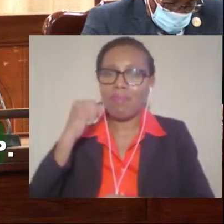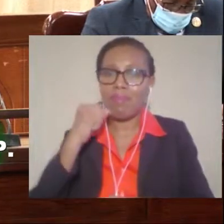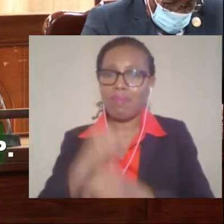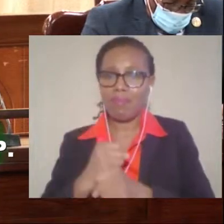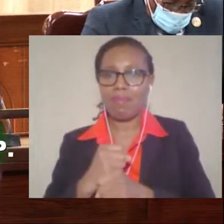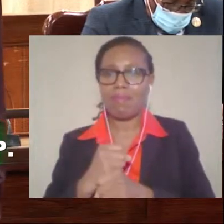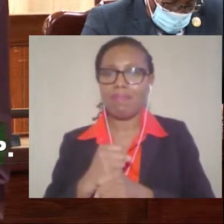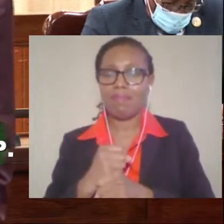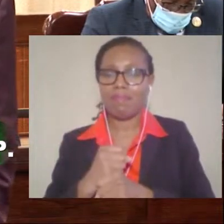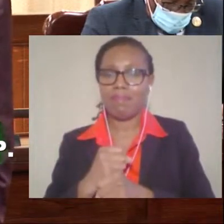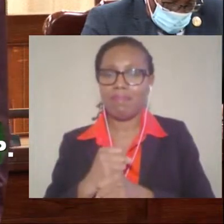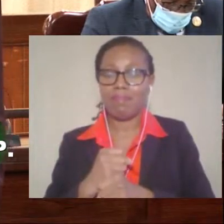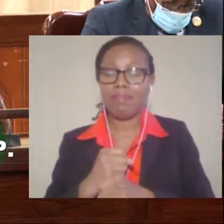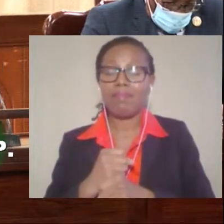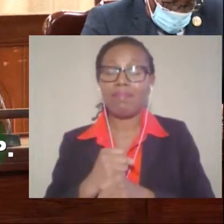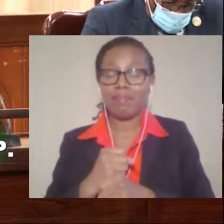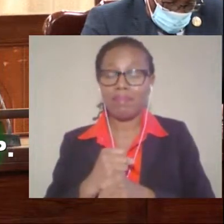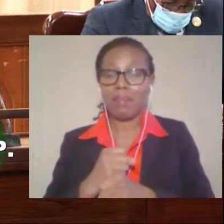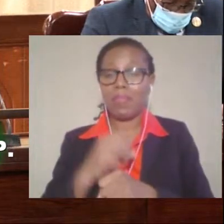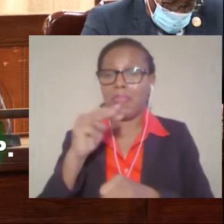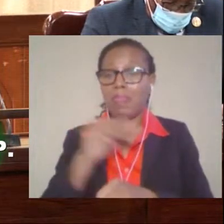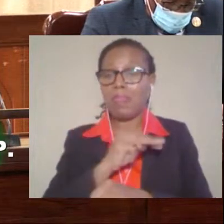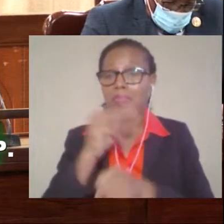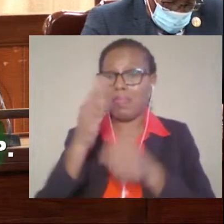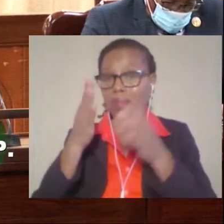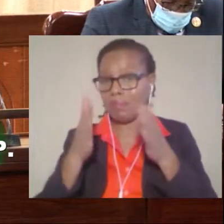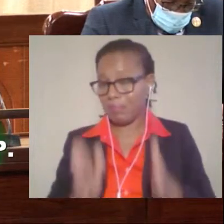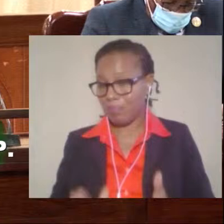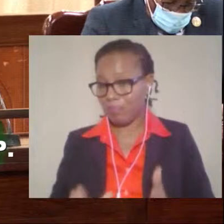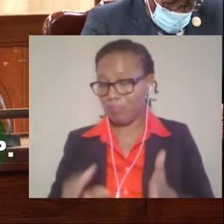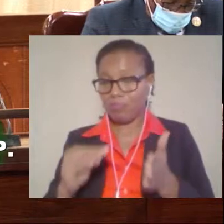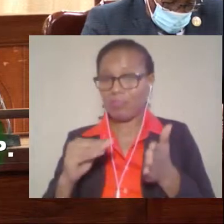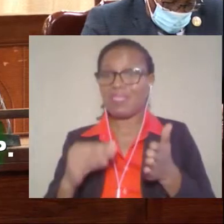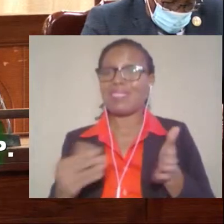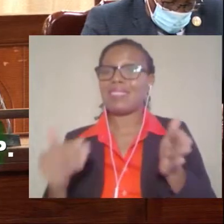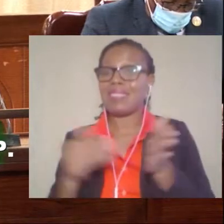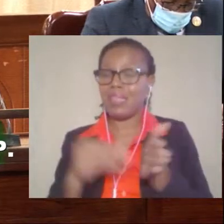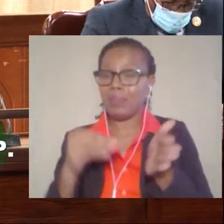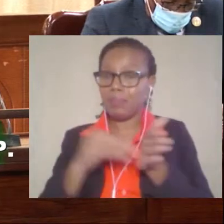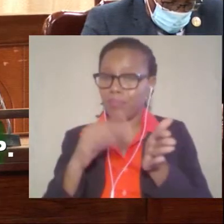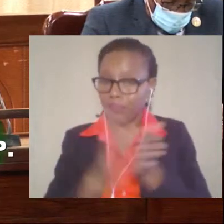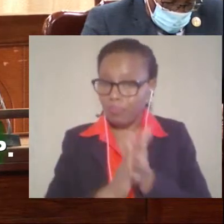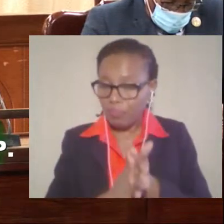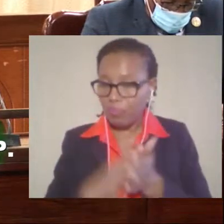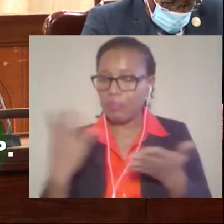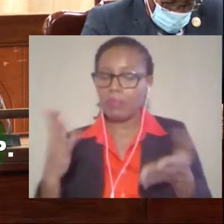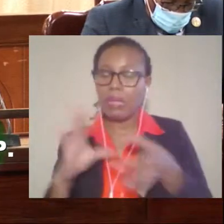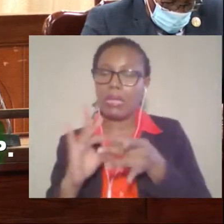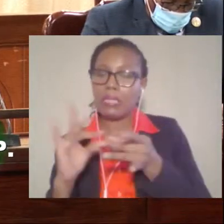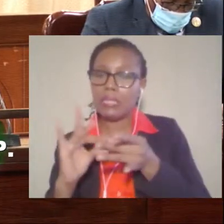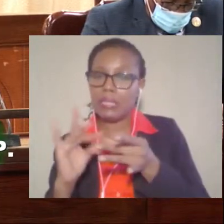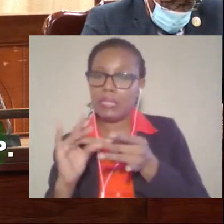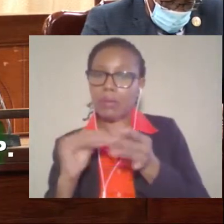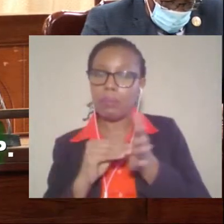The minister is quoted further, reported further, Mr. Speaker, as saying,